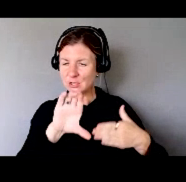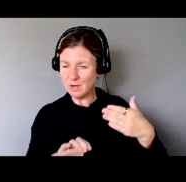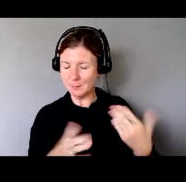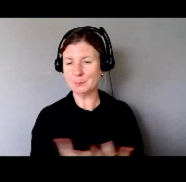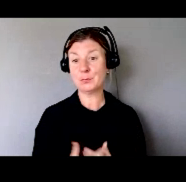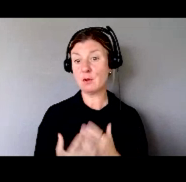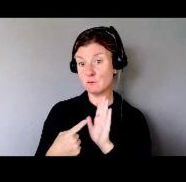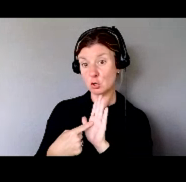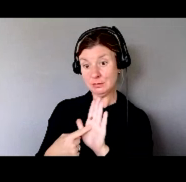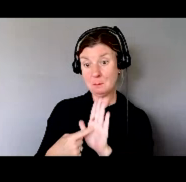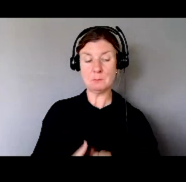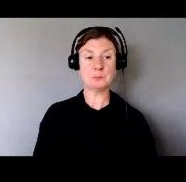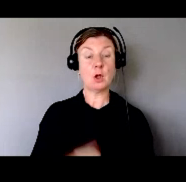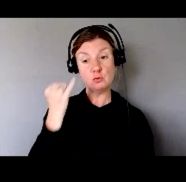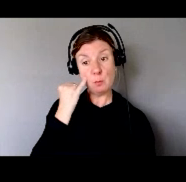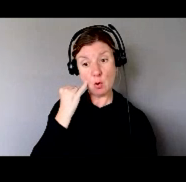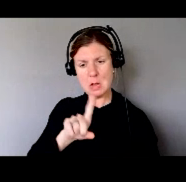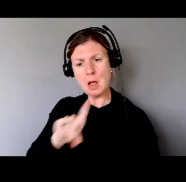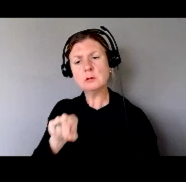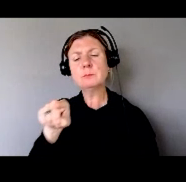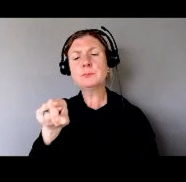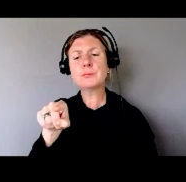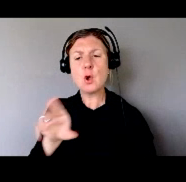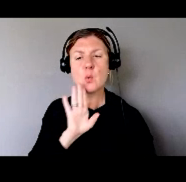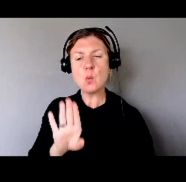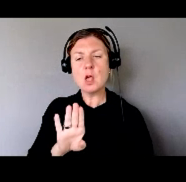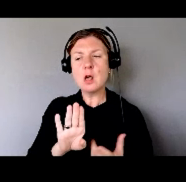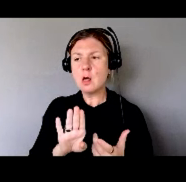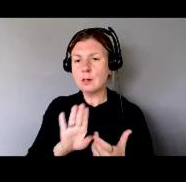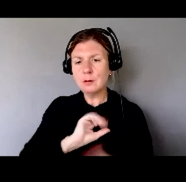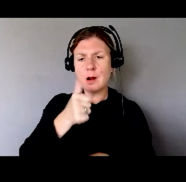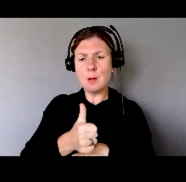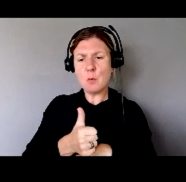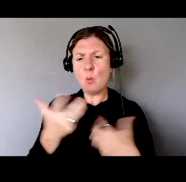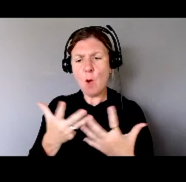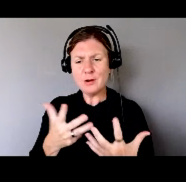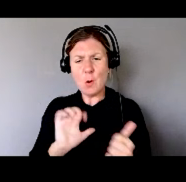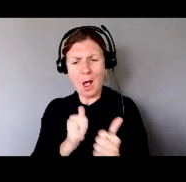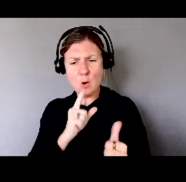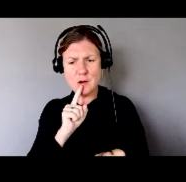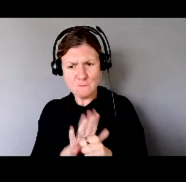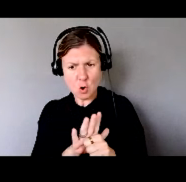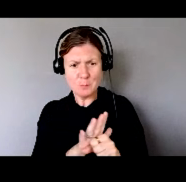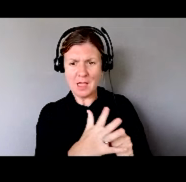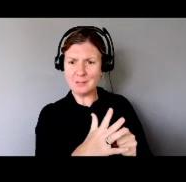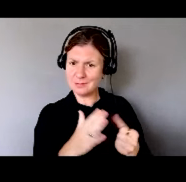ask you, what are some things you would put in place to ensure that a variety of community members are heard from?